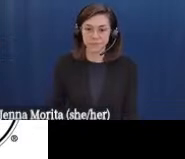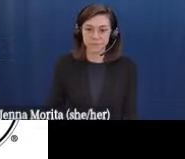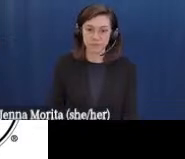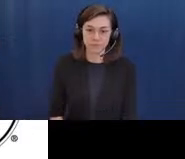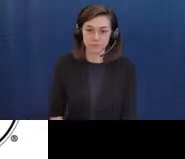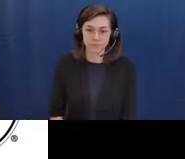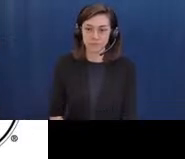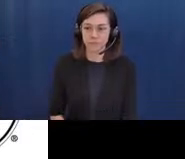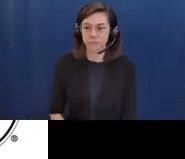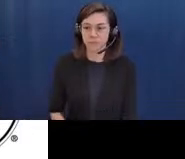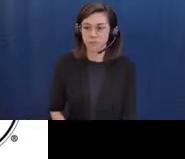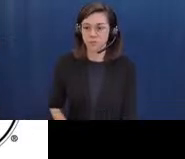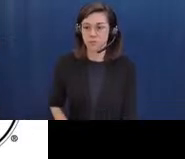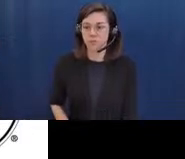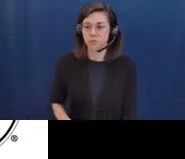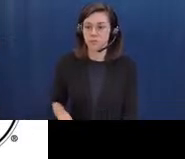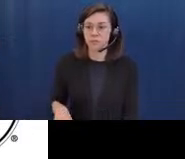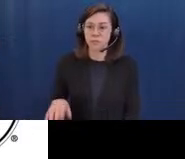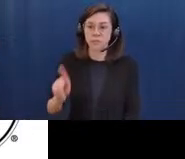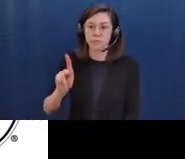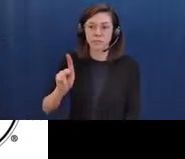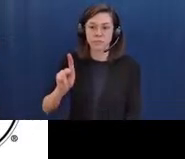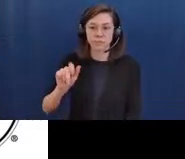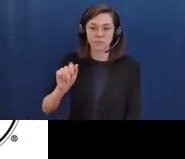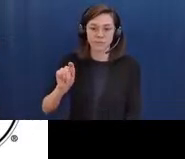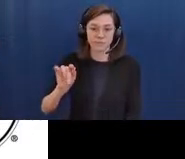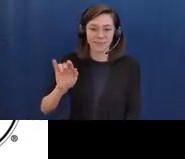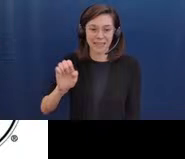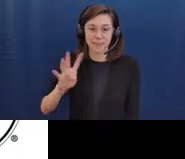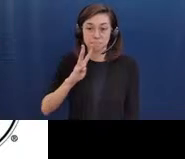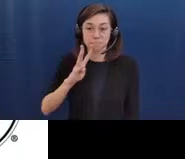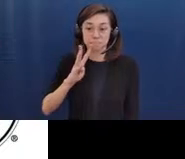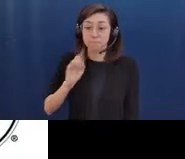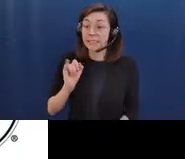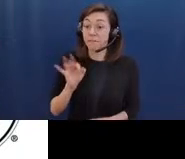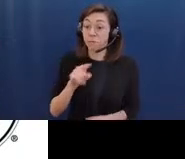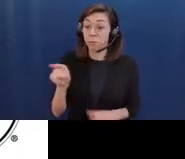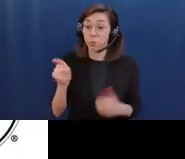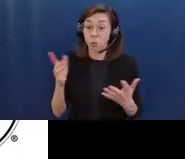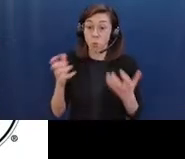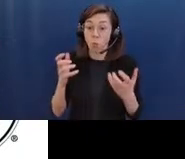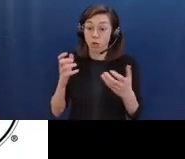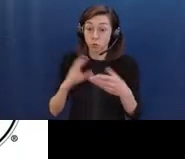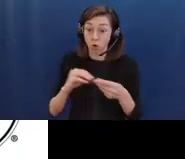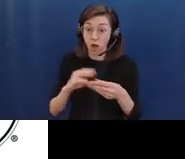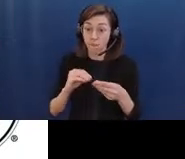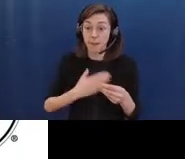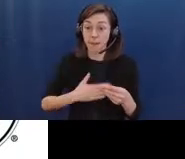And if anyone wants to provide a comment, if you can raise your hand,